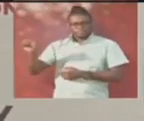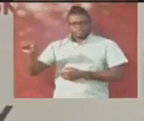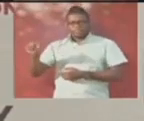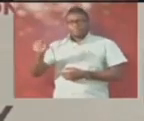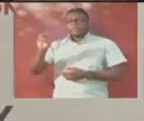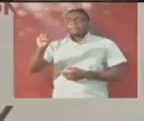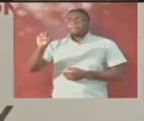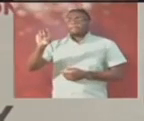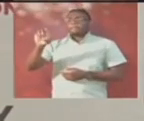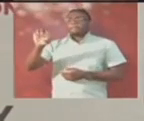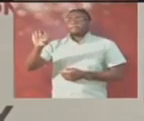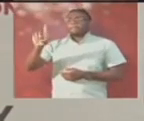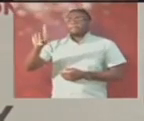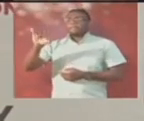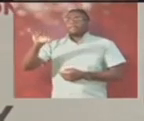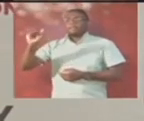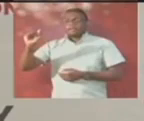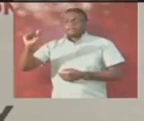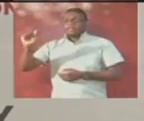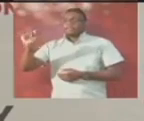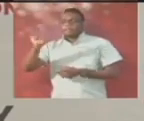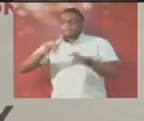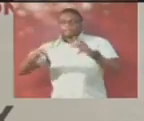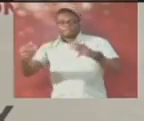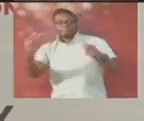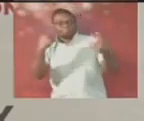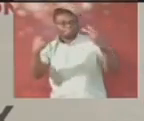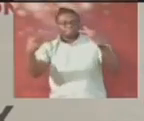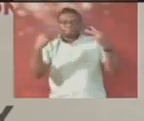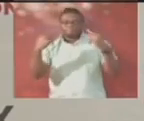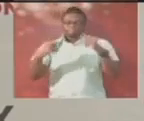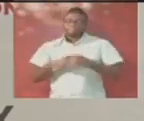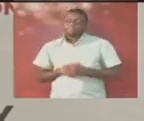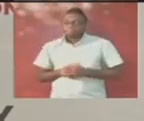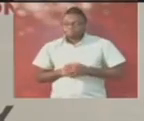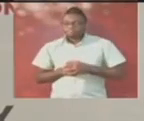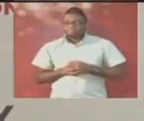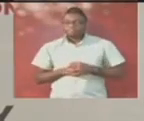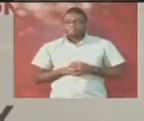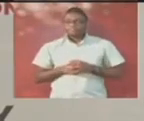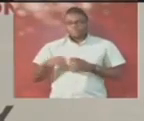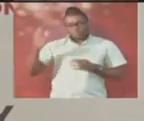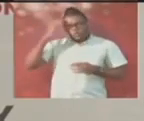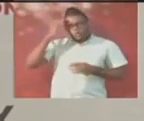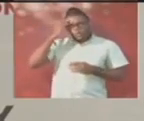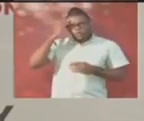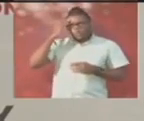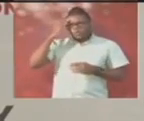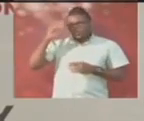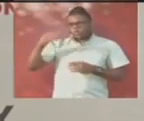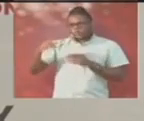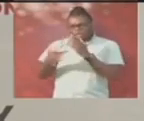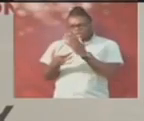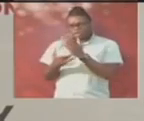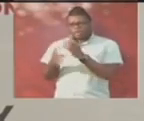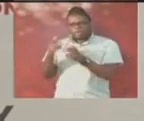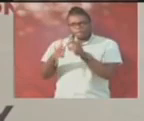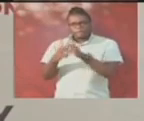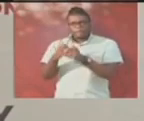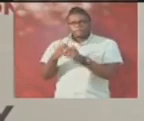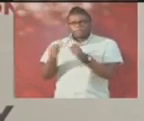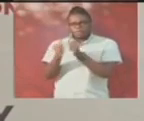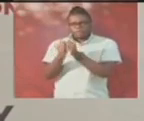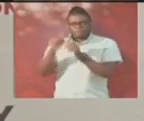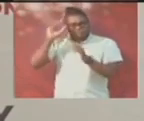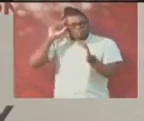of the viewing and listening public. I'm aware that we did have some technical issues with the slides. I'm not sure if they're now available. If they are, I'd like to go